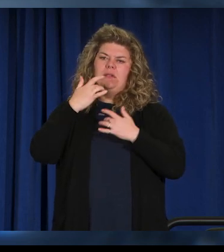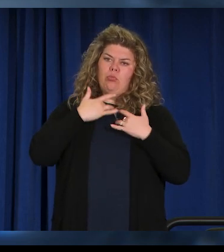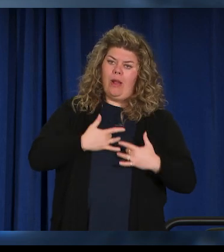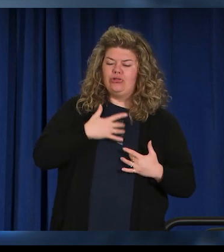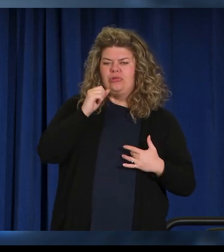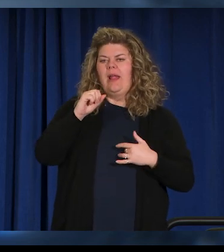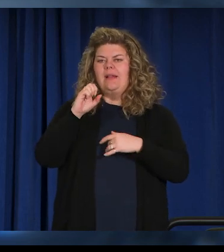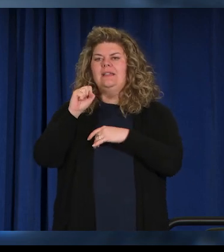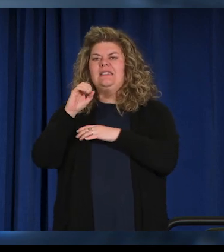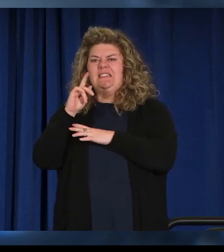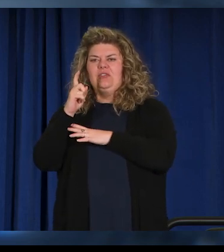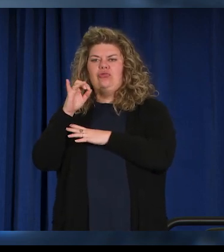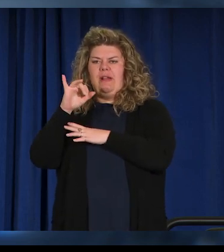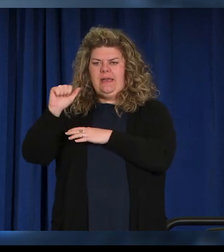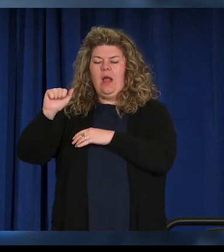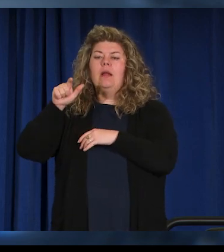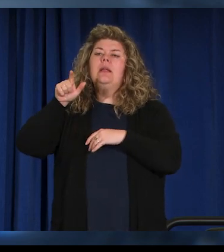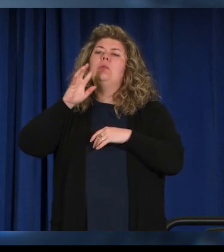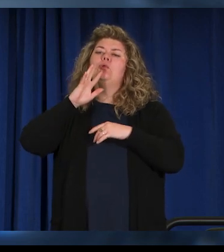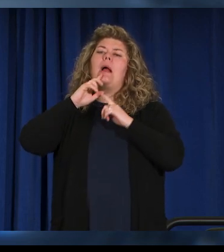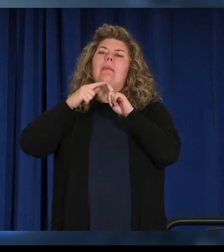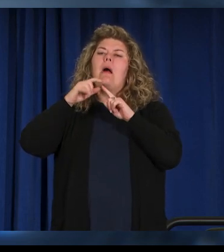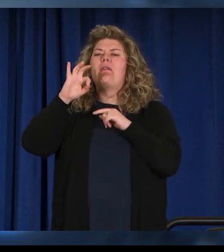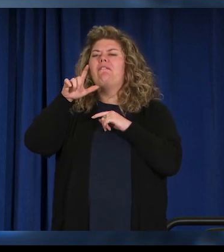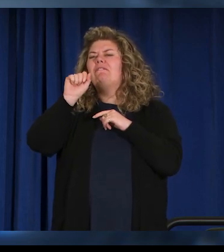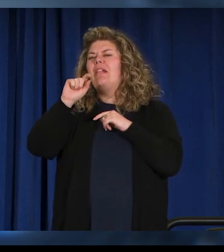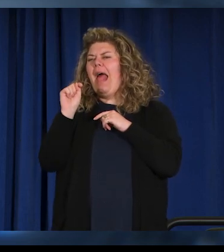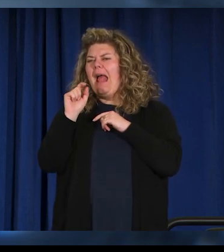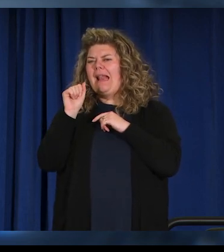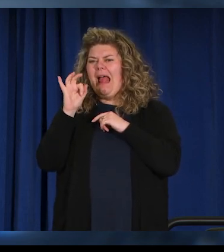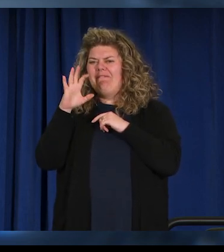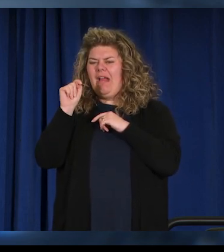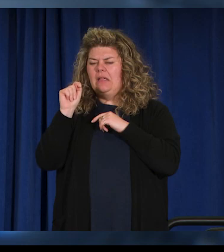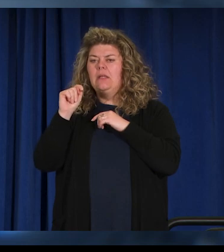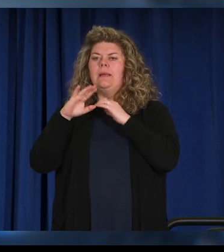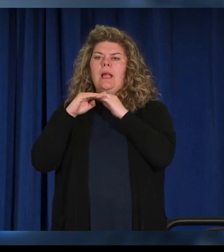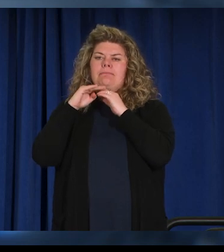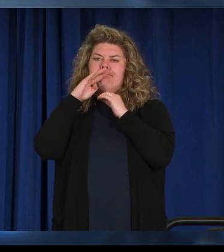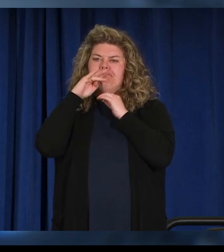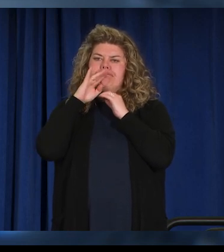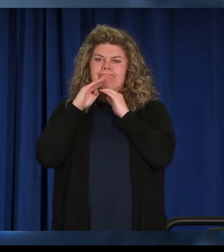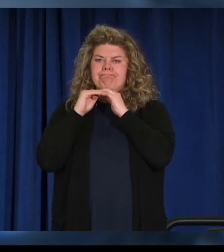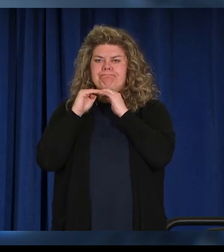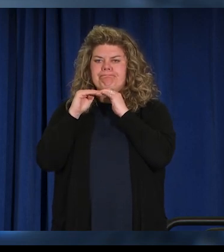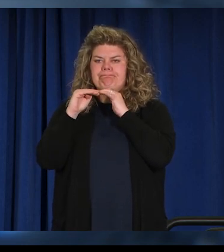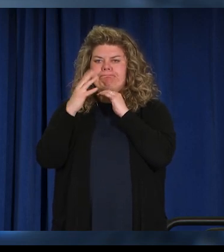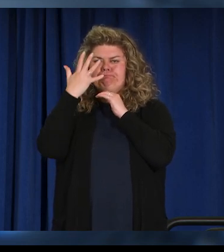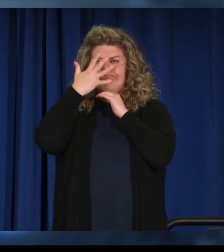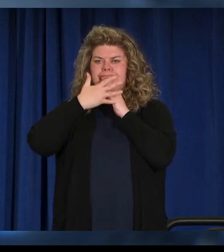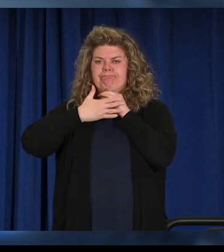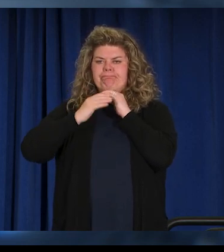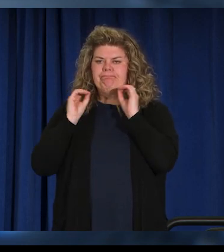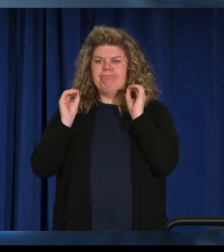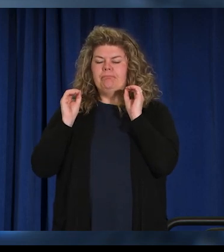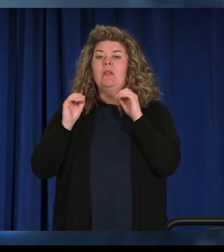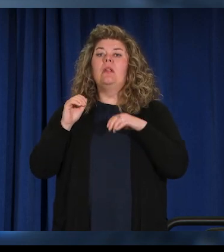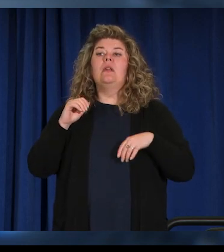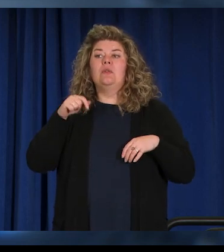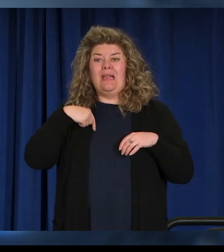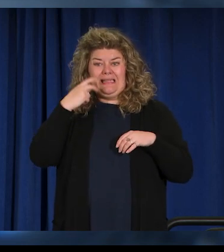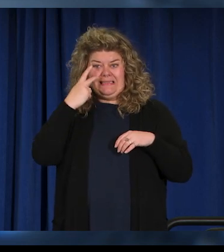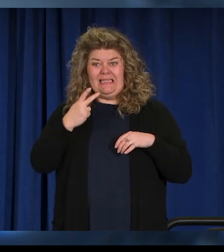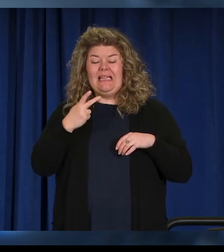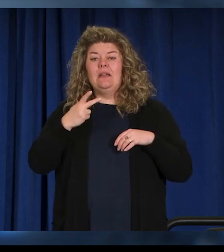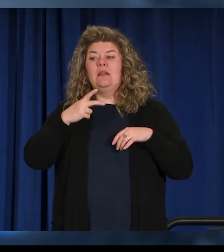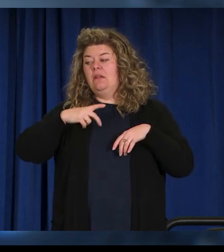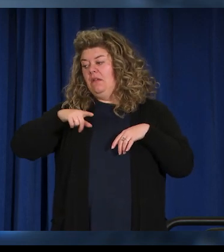speaking about flat affect, a condition characterized by minimal emotional expression. In this top image, Charlie is showing broad or